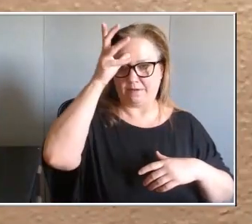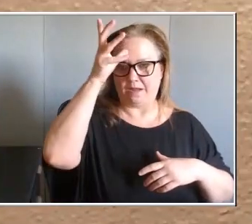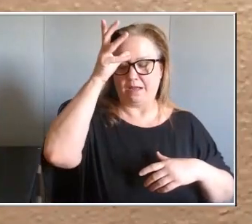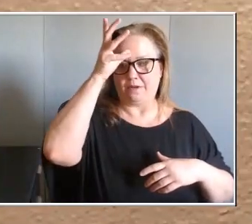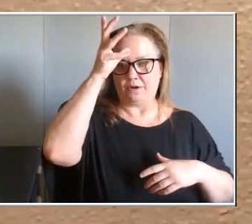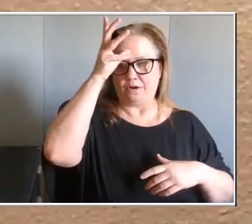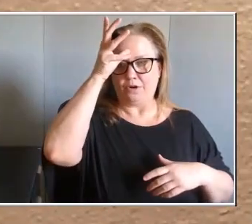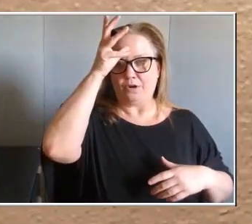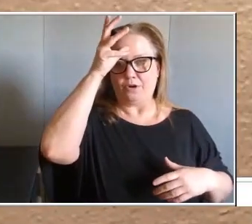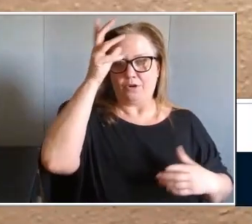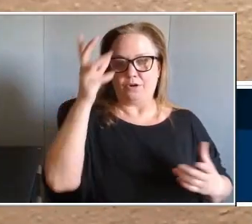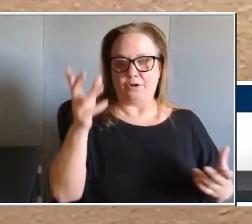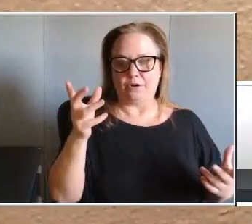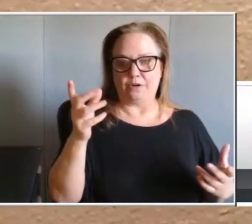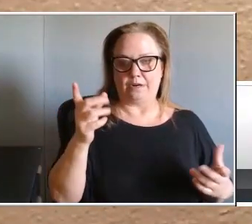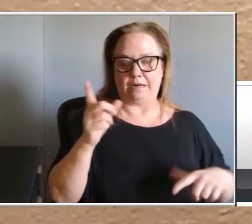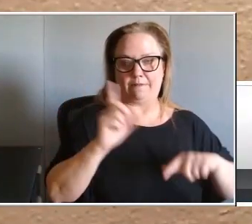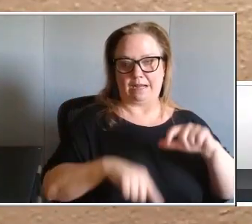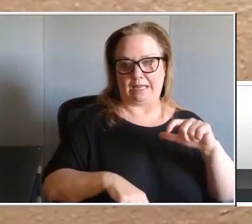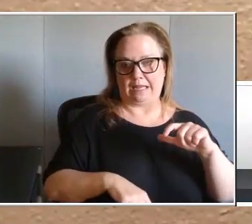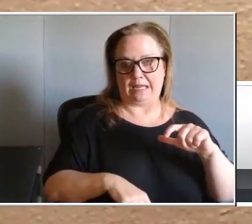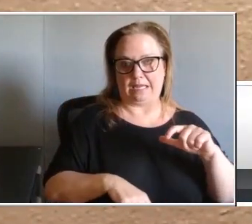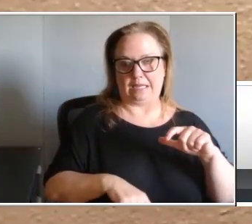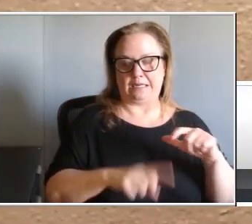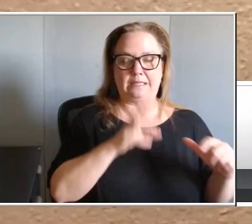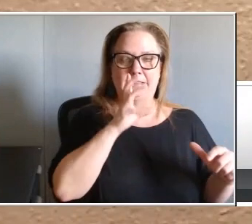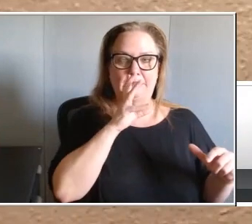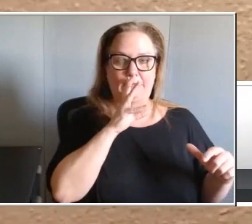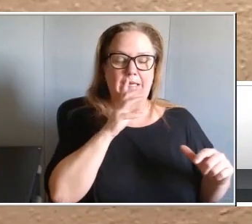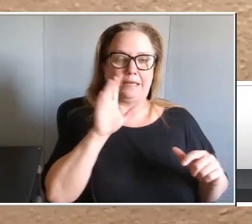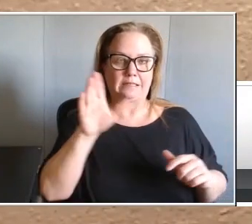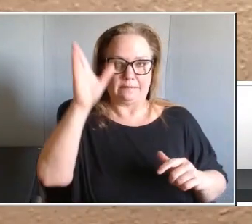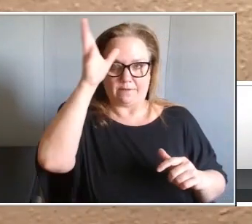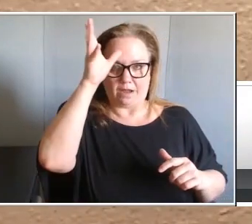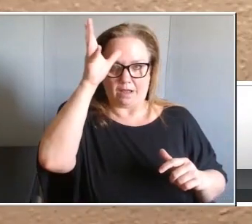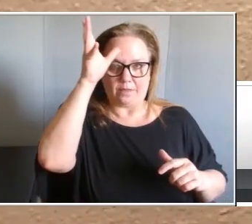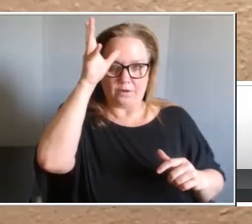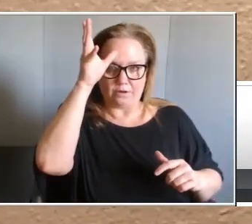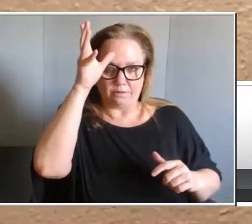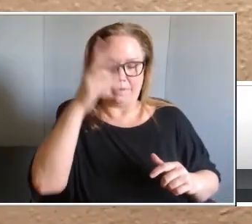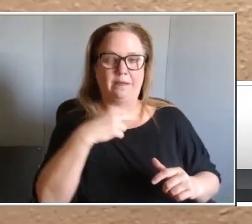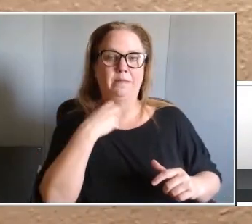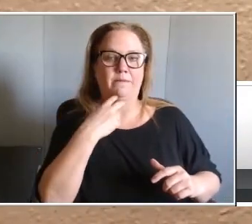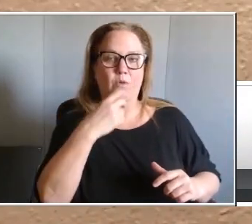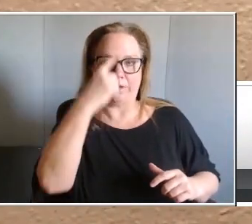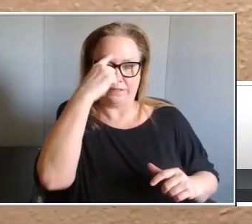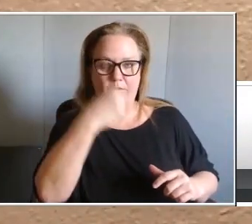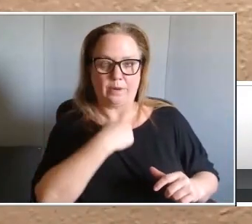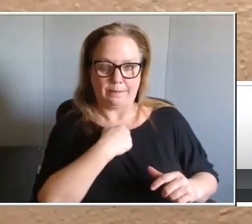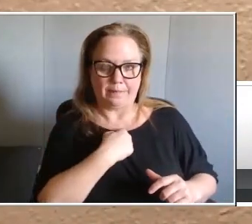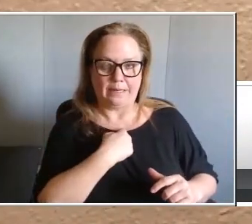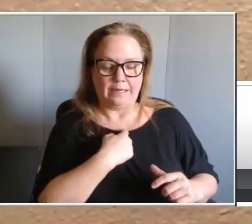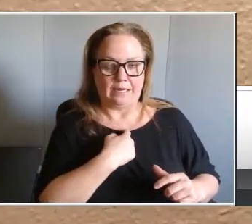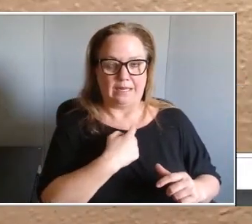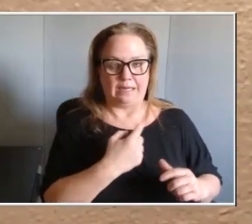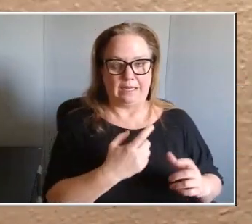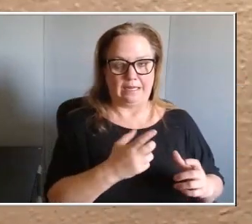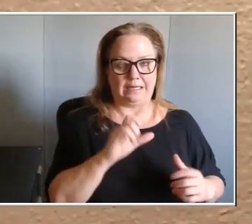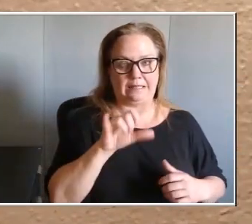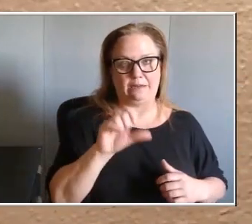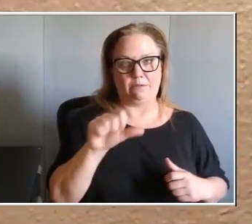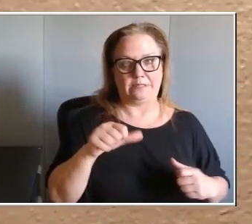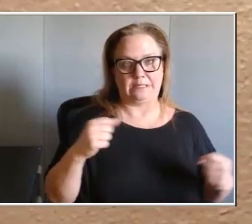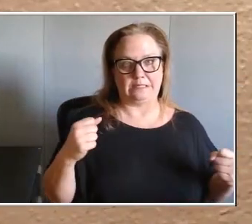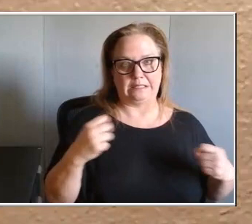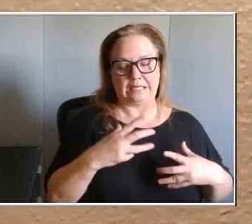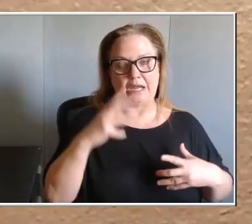that if I can't speak, that his father would have to be the voice for me. So that was another